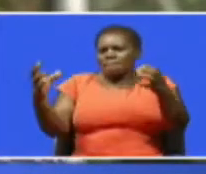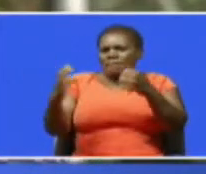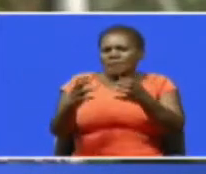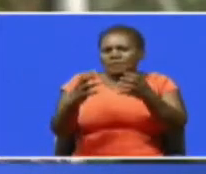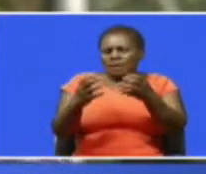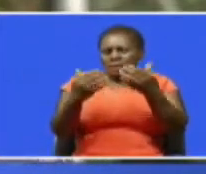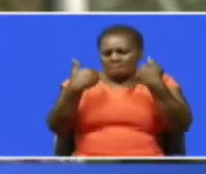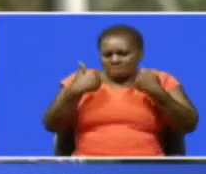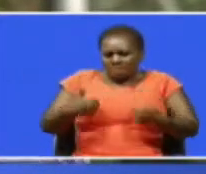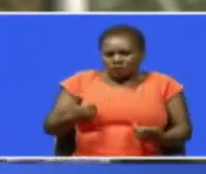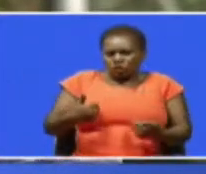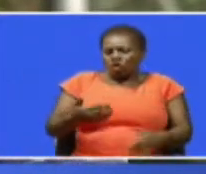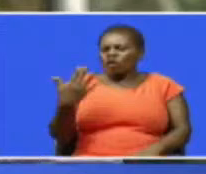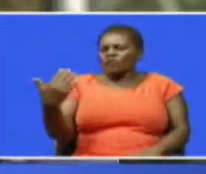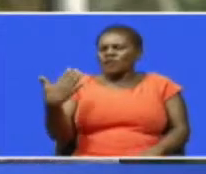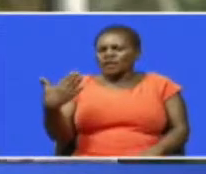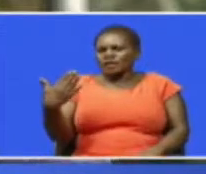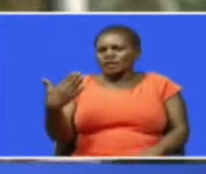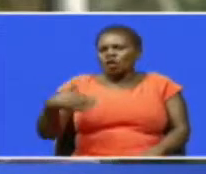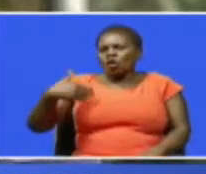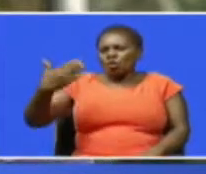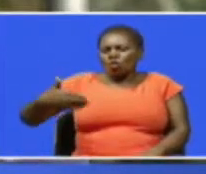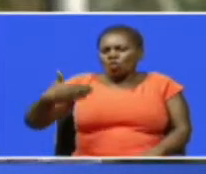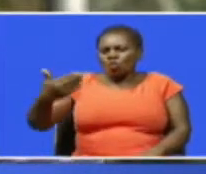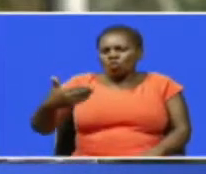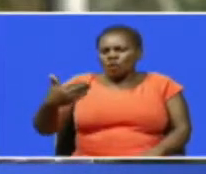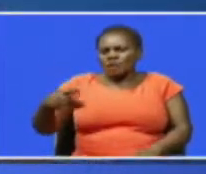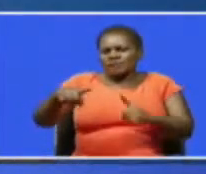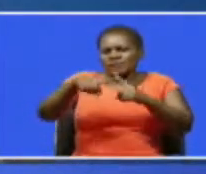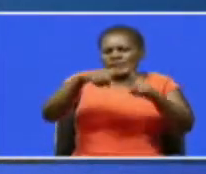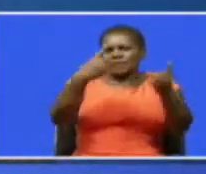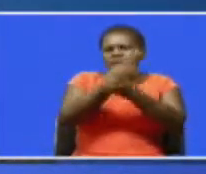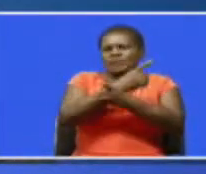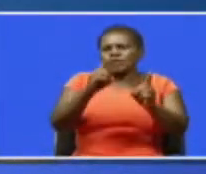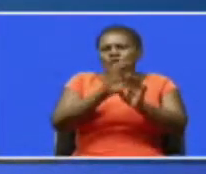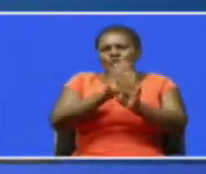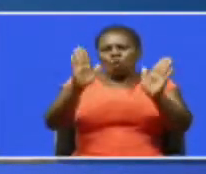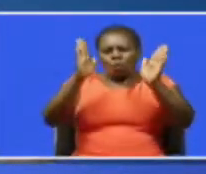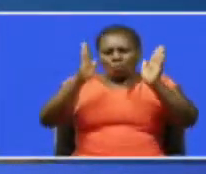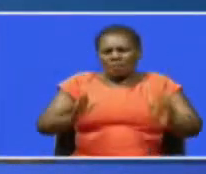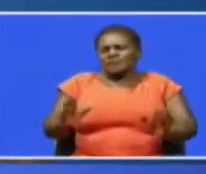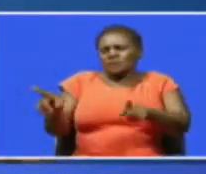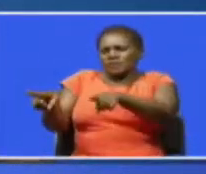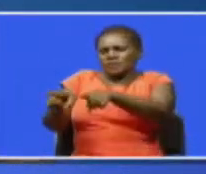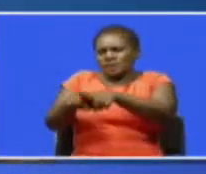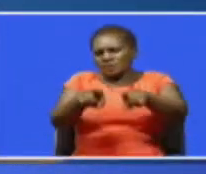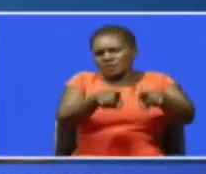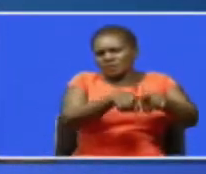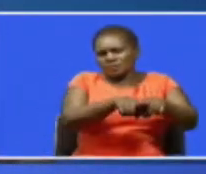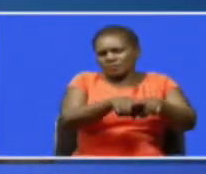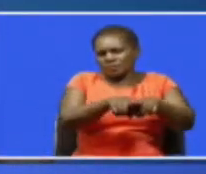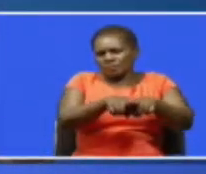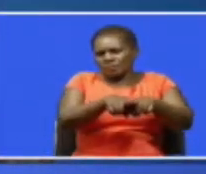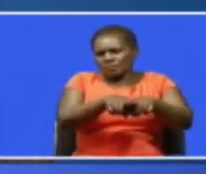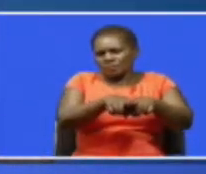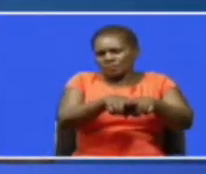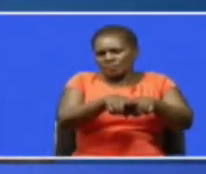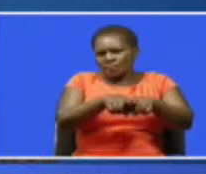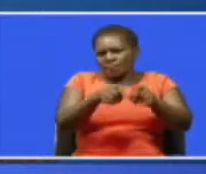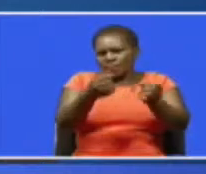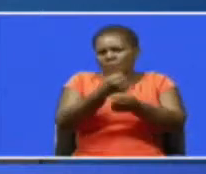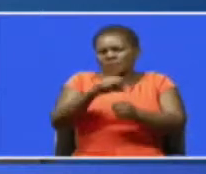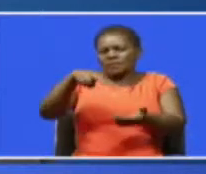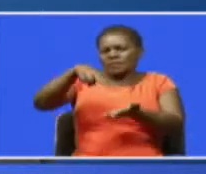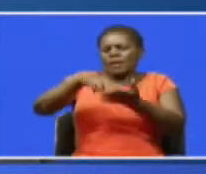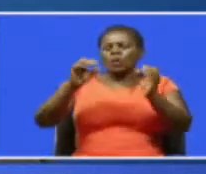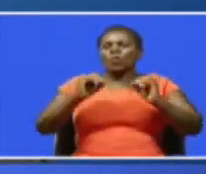them personal properties, and we always kill democracy. Nobody is saying that the deputy president should not be